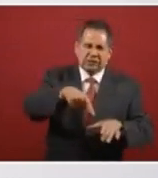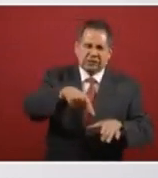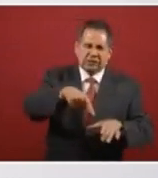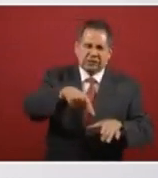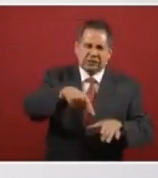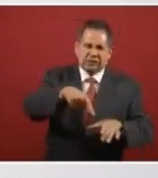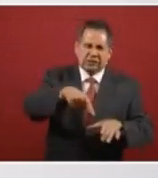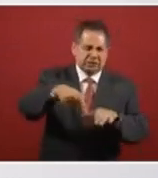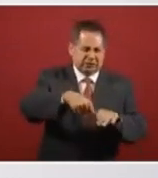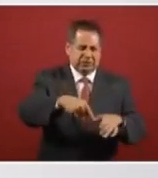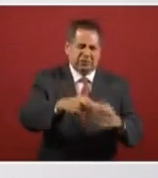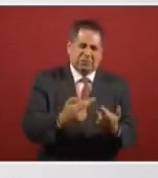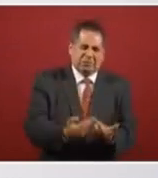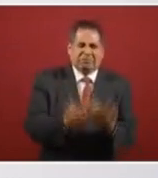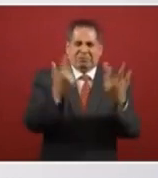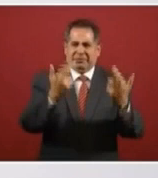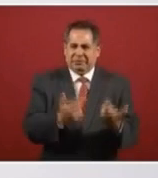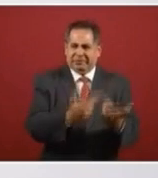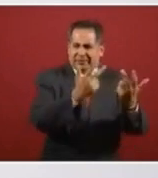premeditated